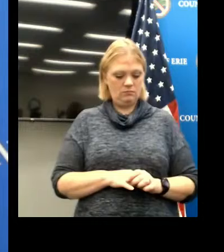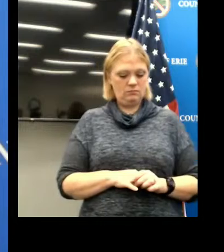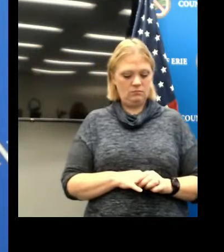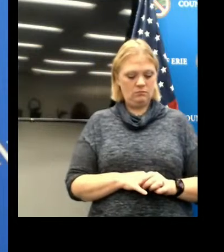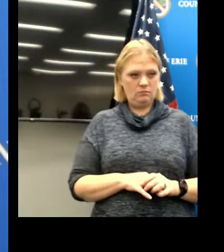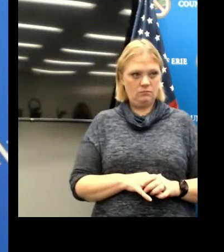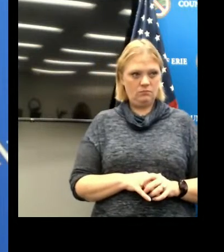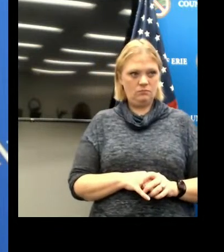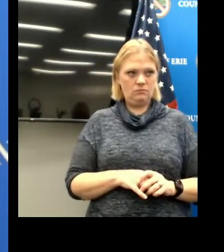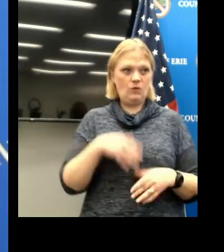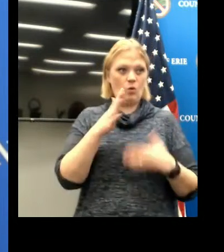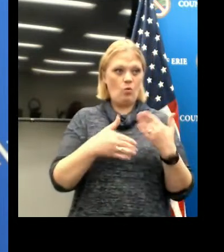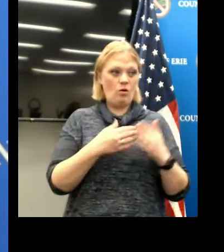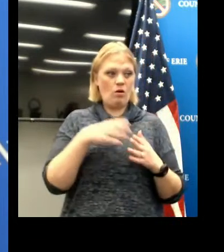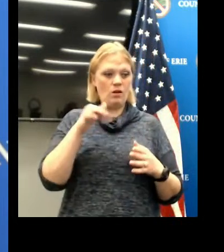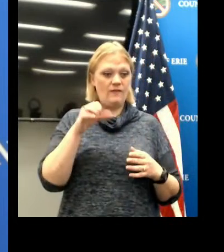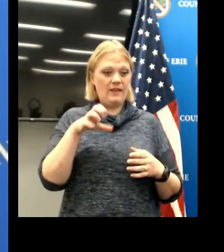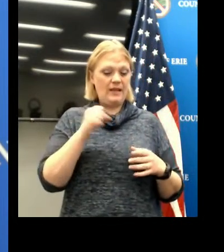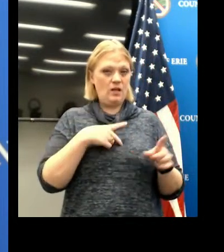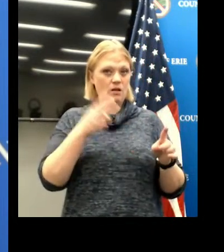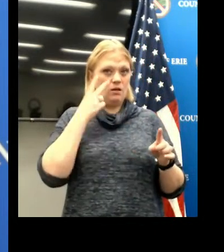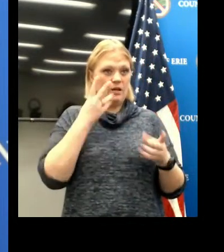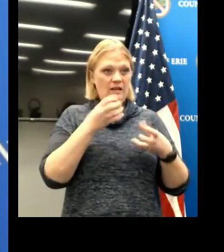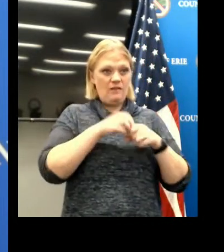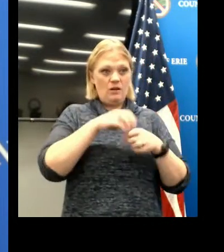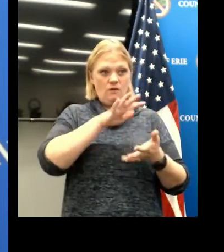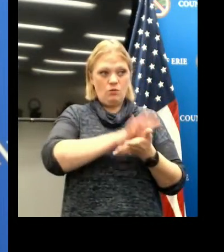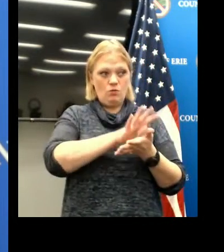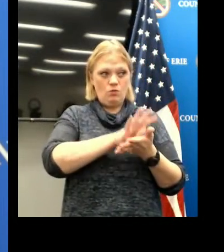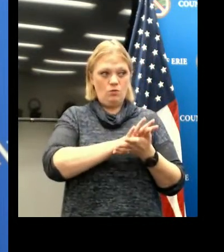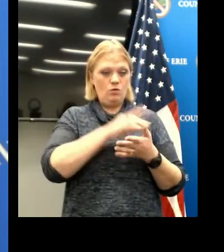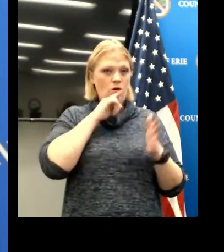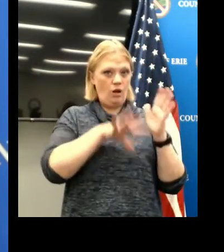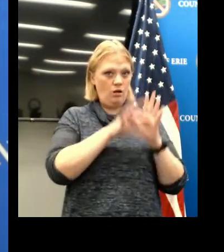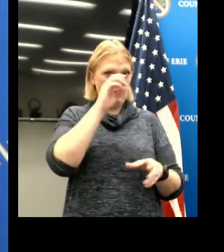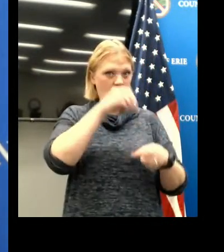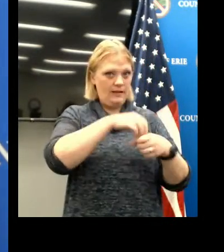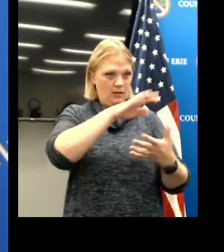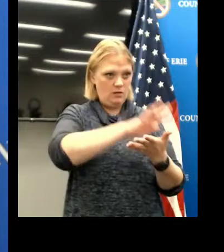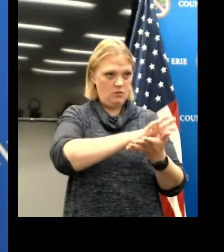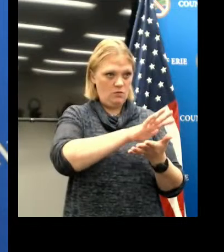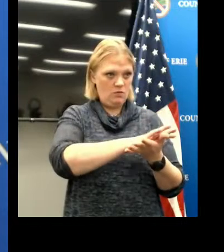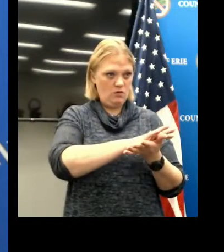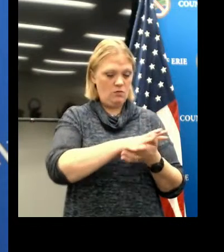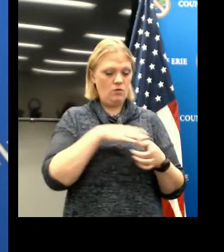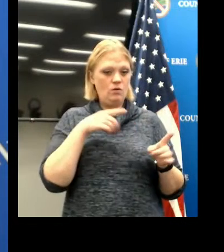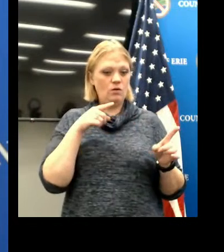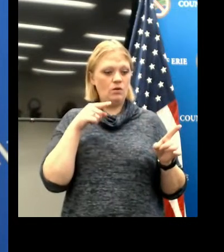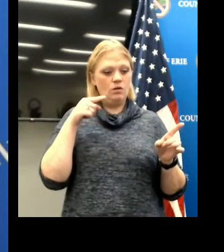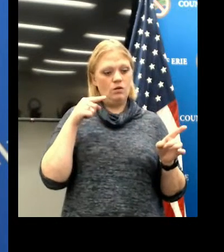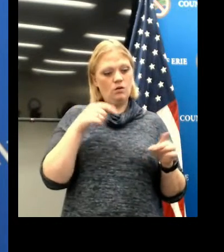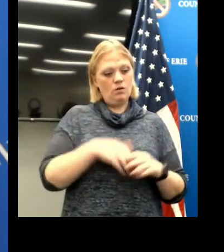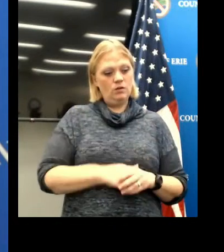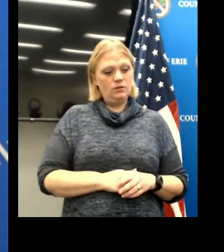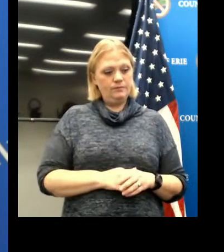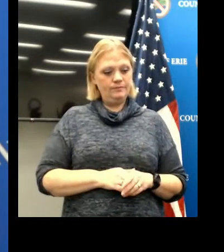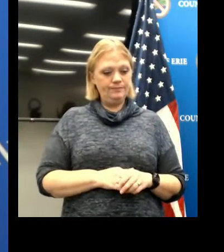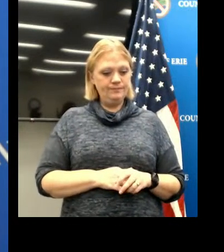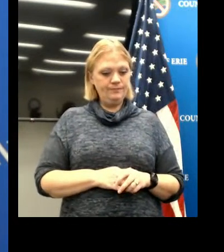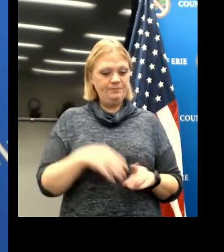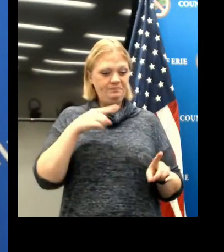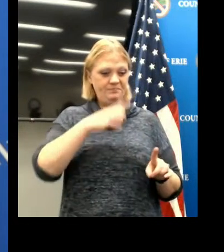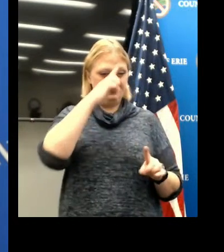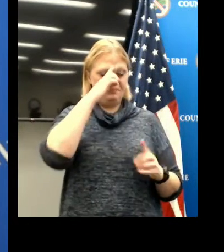All the cases you've seen involving schools or discovered in schools, do you find that it's